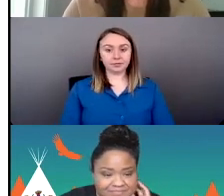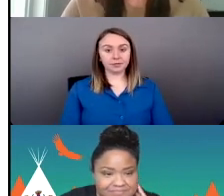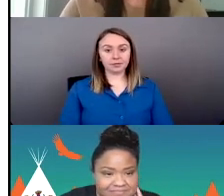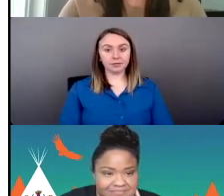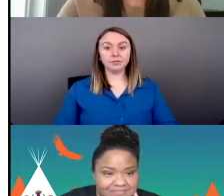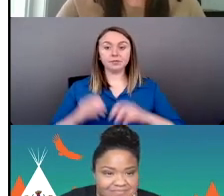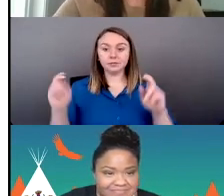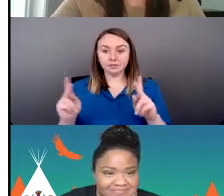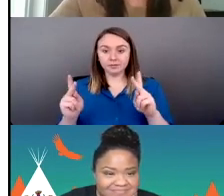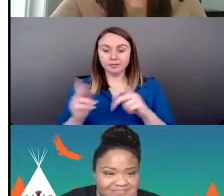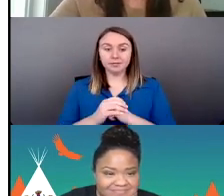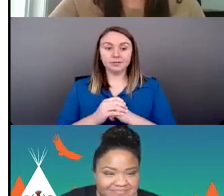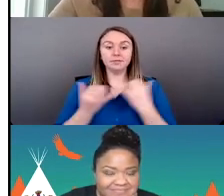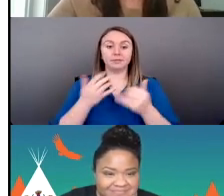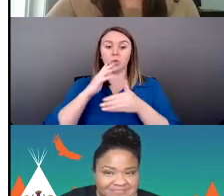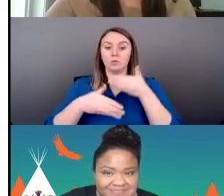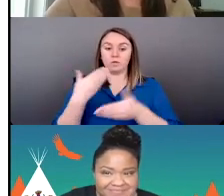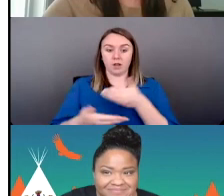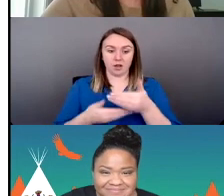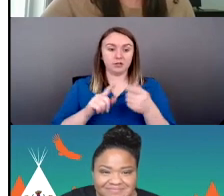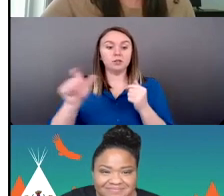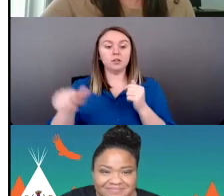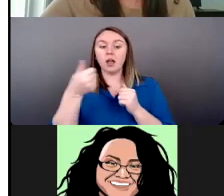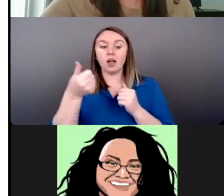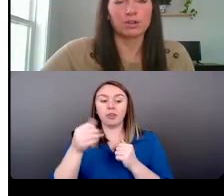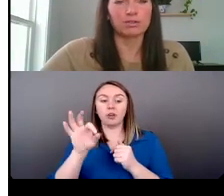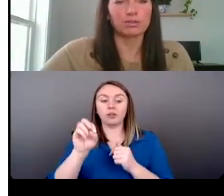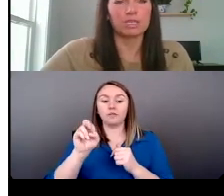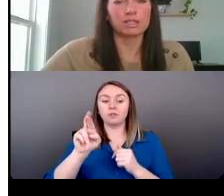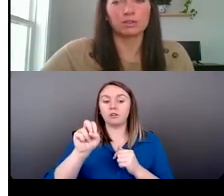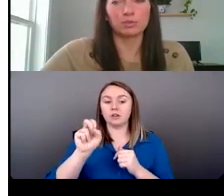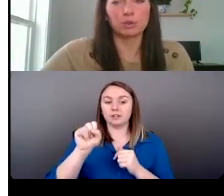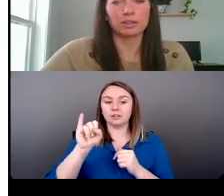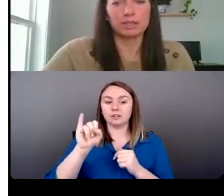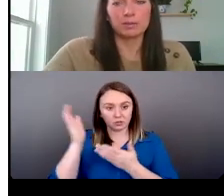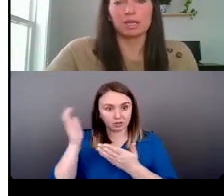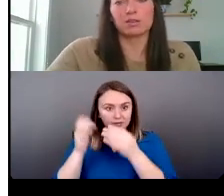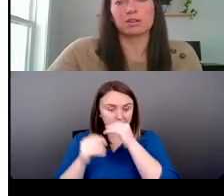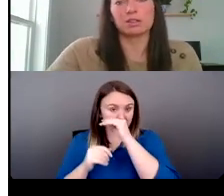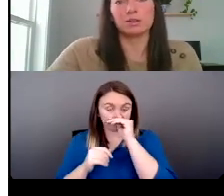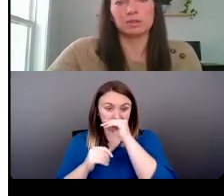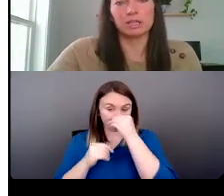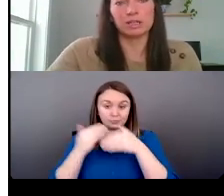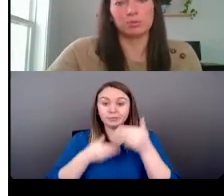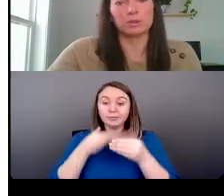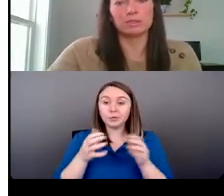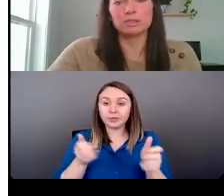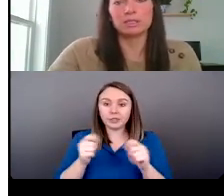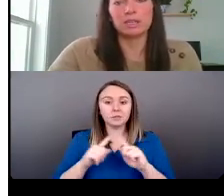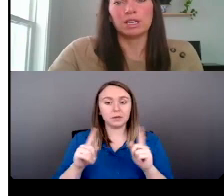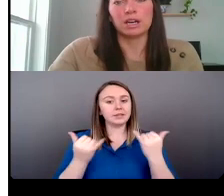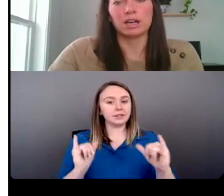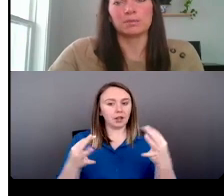Okay, so we will move on to our other forensic services, and I'll go through these a little more quickly, but they are equally